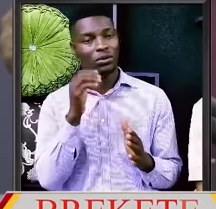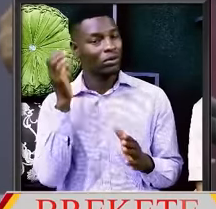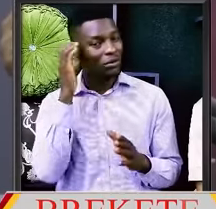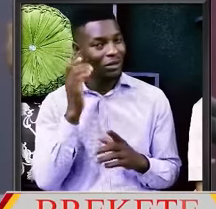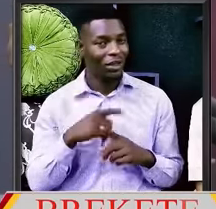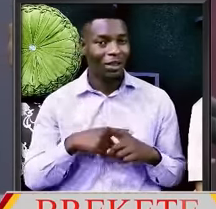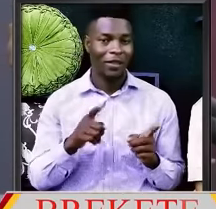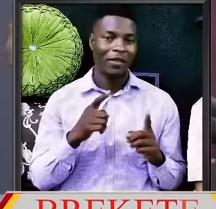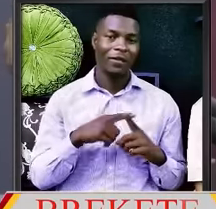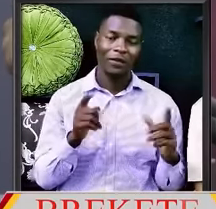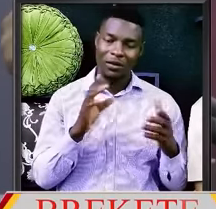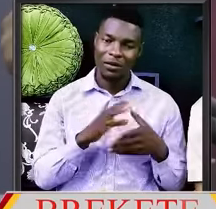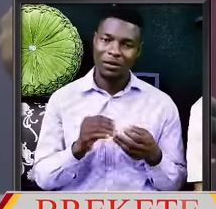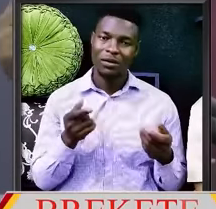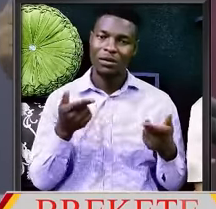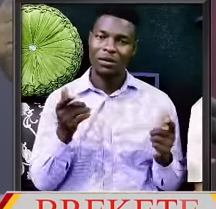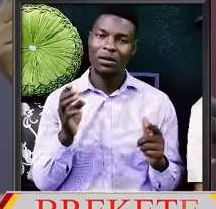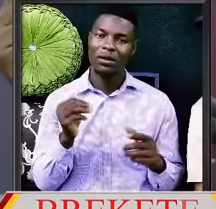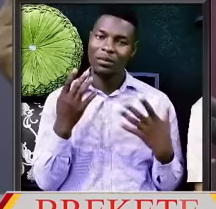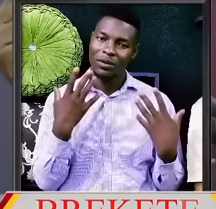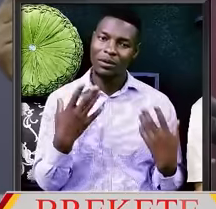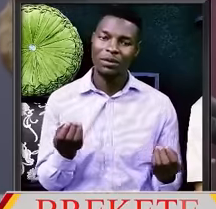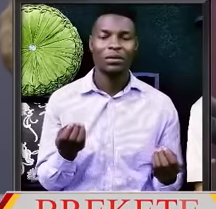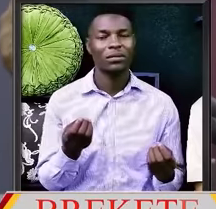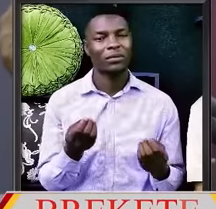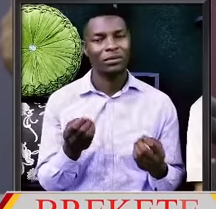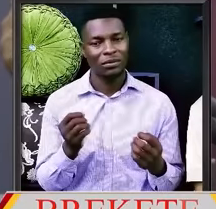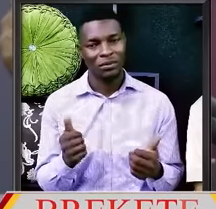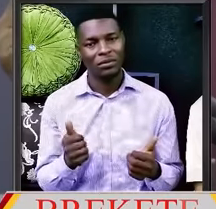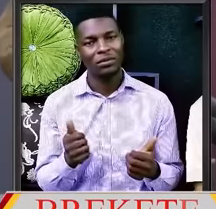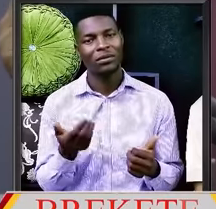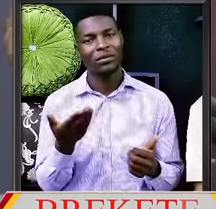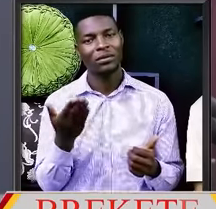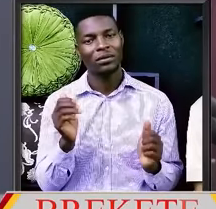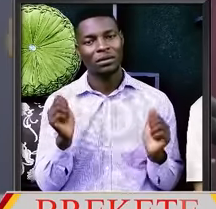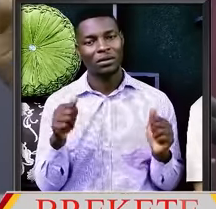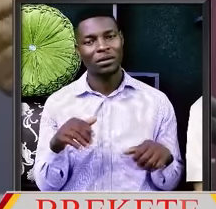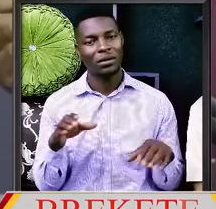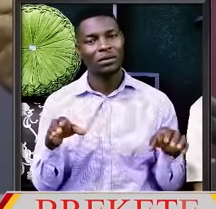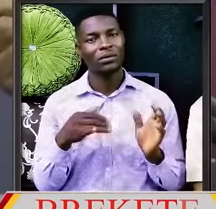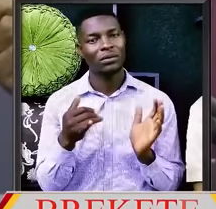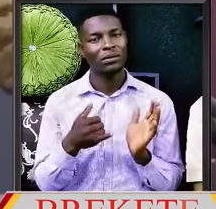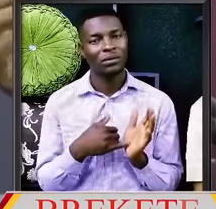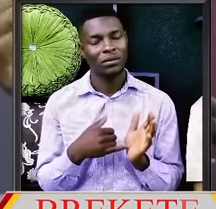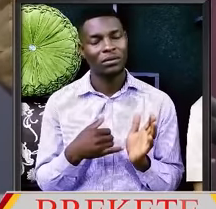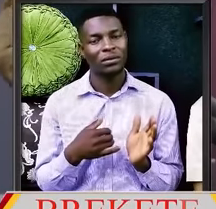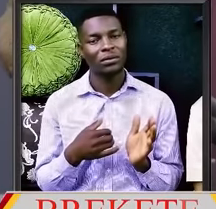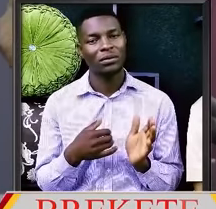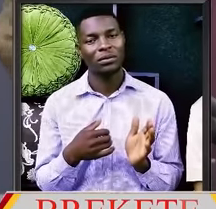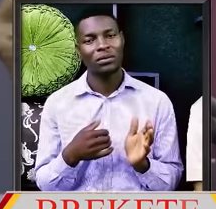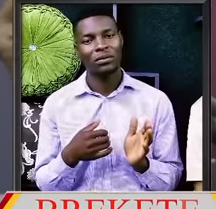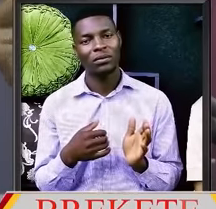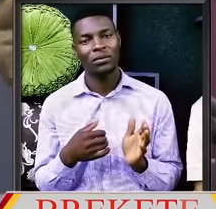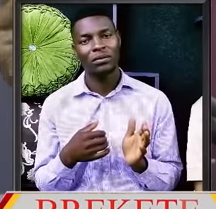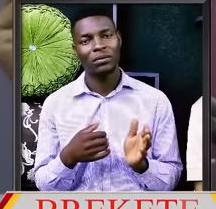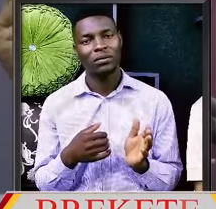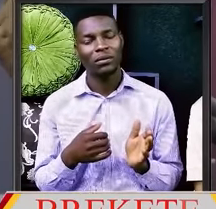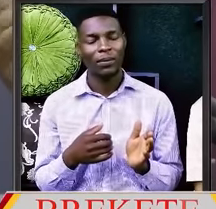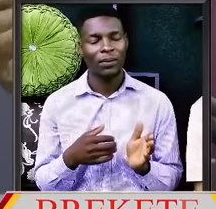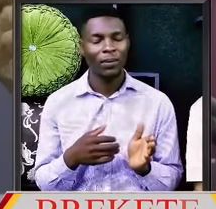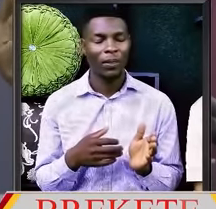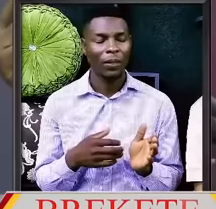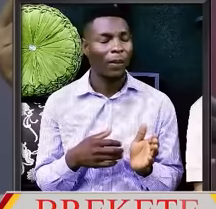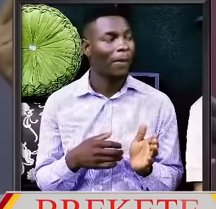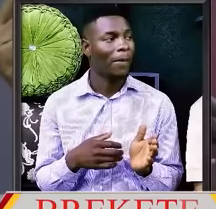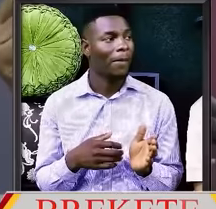Let them settle inside their. You feel blank because you're the person of unity. Unite them, my